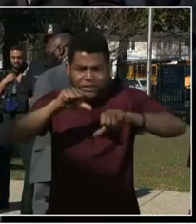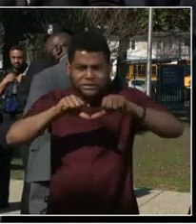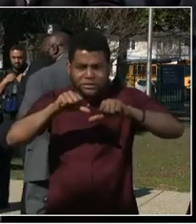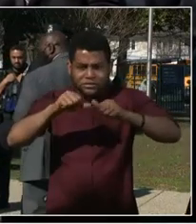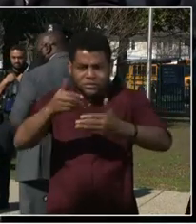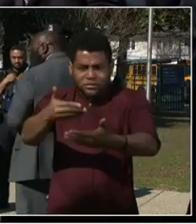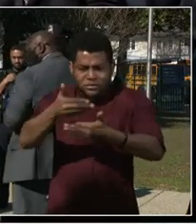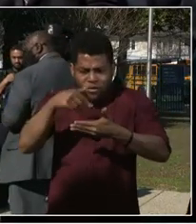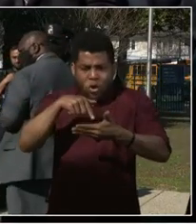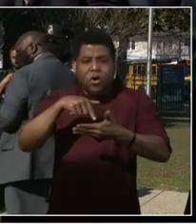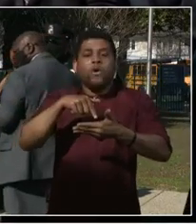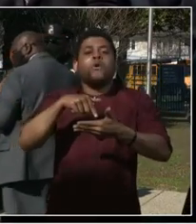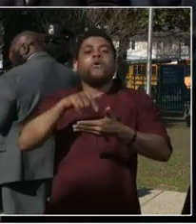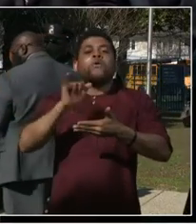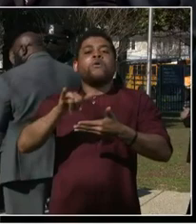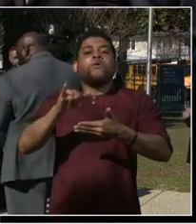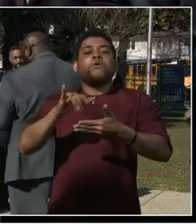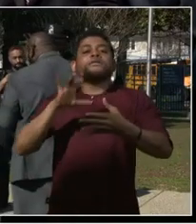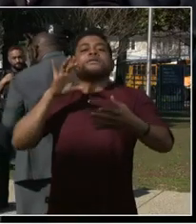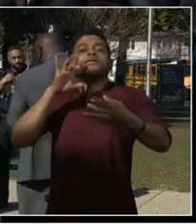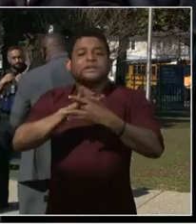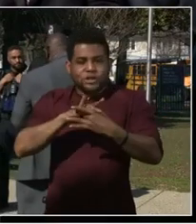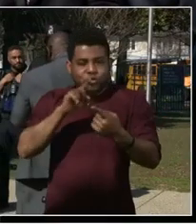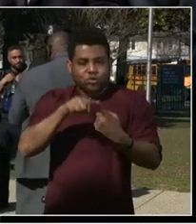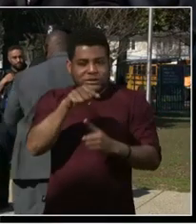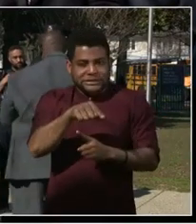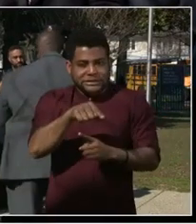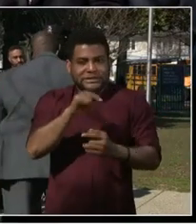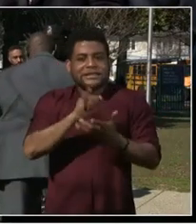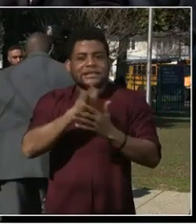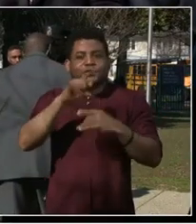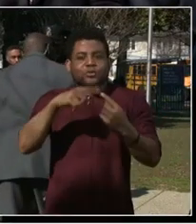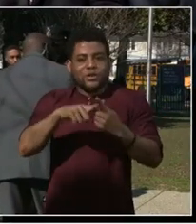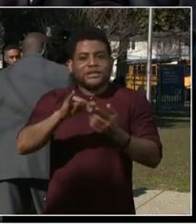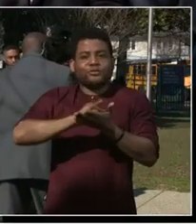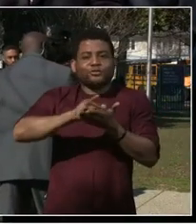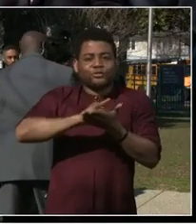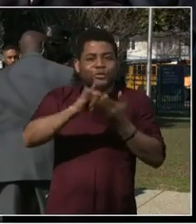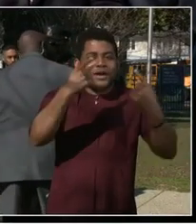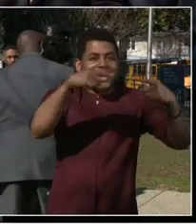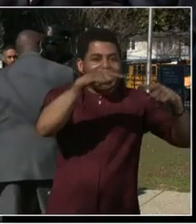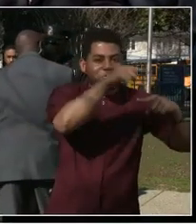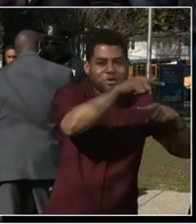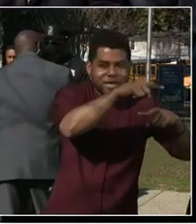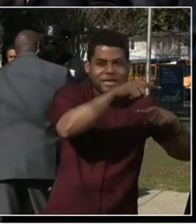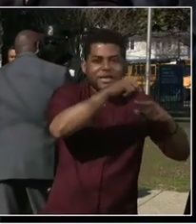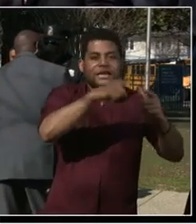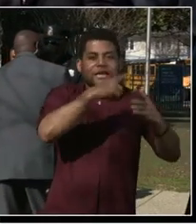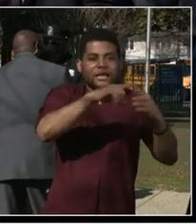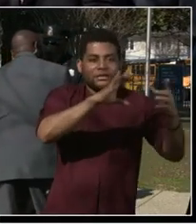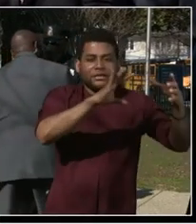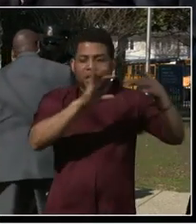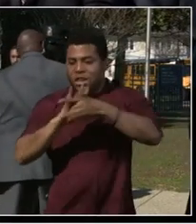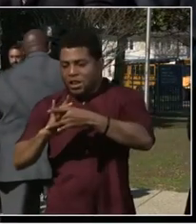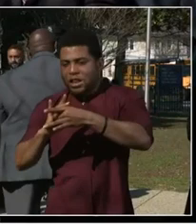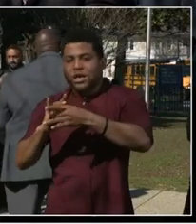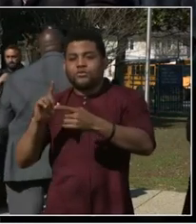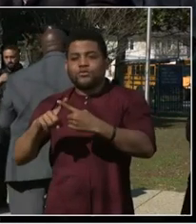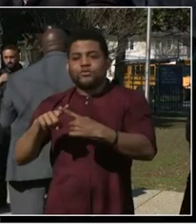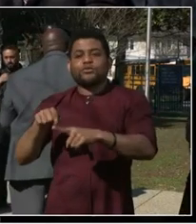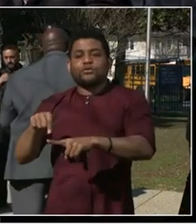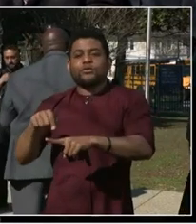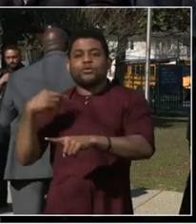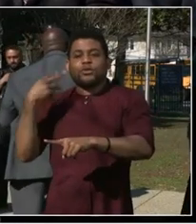right before the NYPD cases started to occur. So we had something to offer, something to share, you know, not